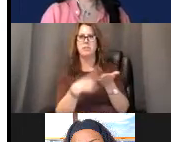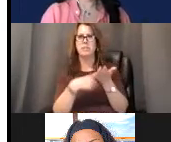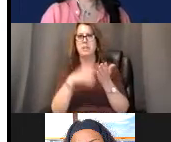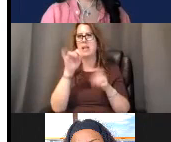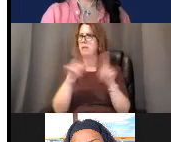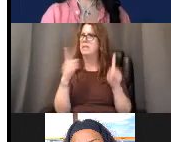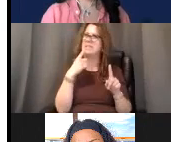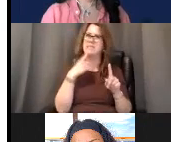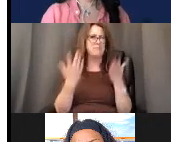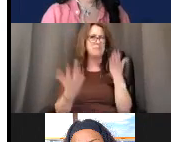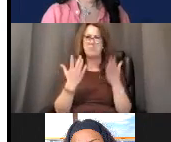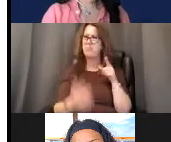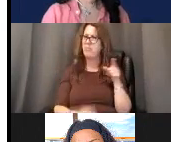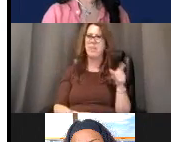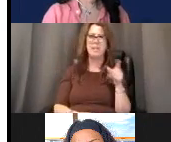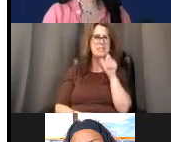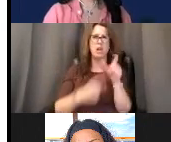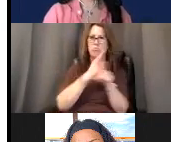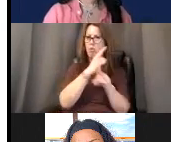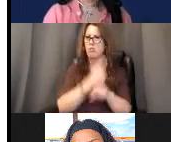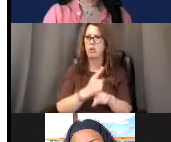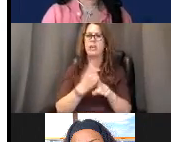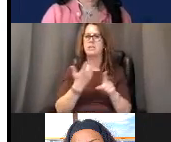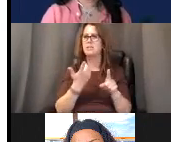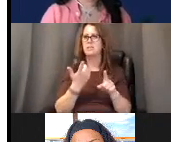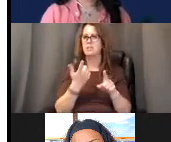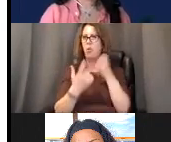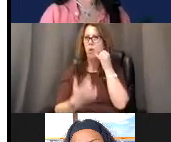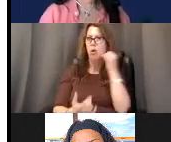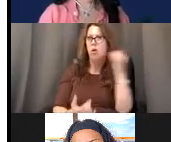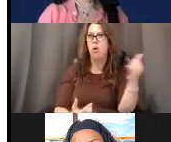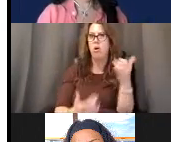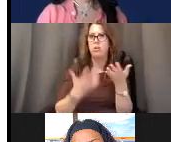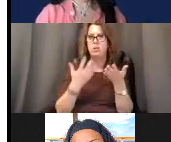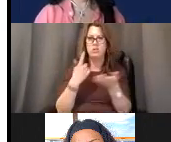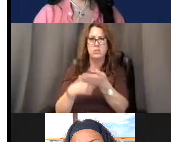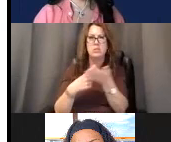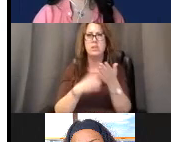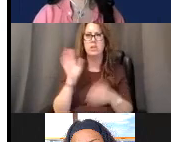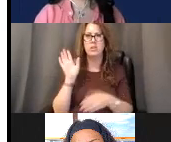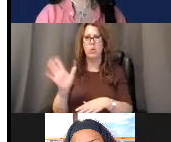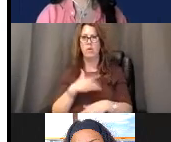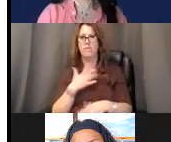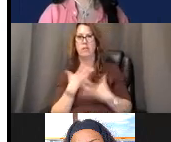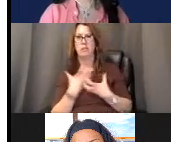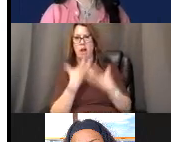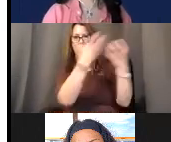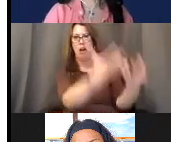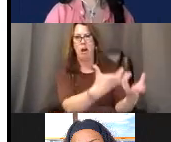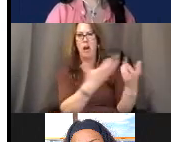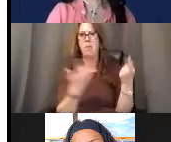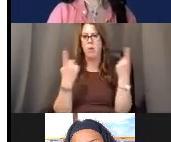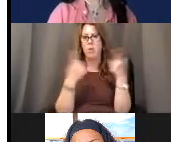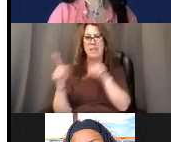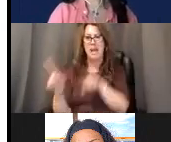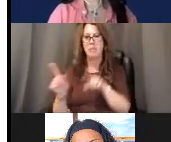However, you feel that's appropriate, but it's not appropriate for you to call them to, dump your feelings about what's going on. So I think it's